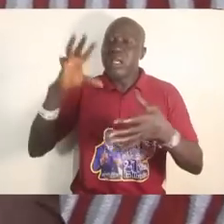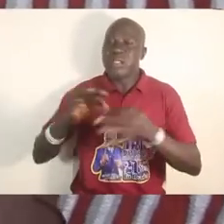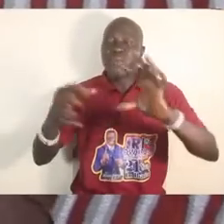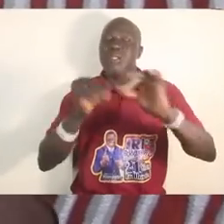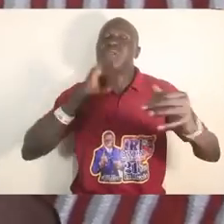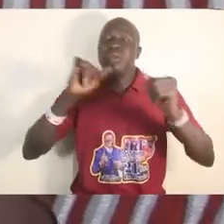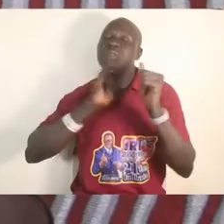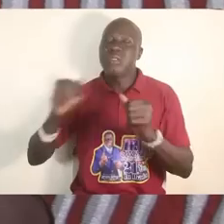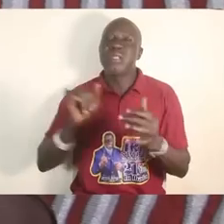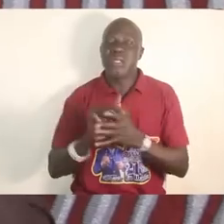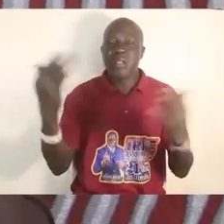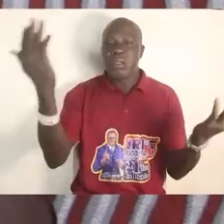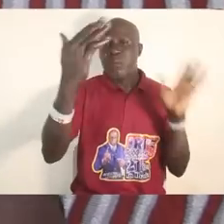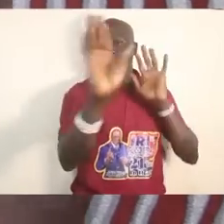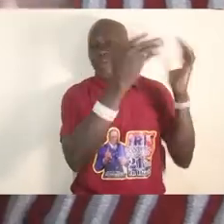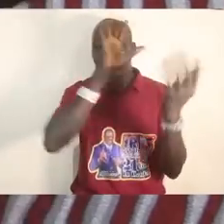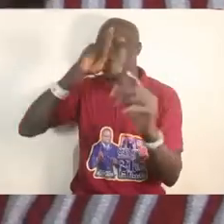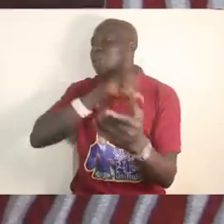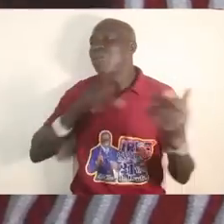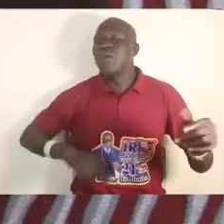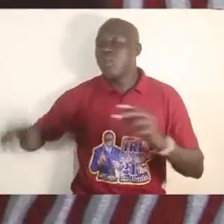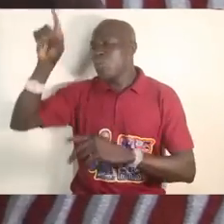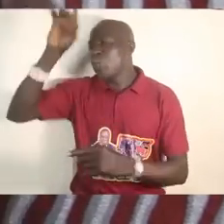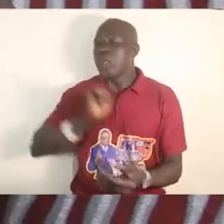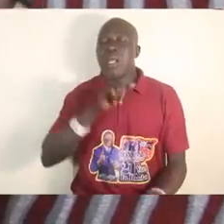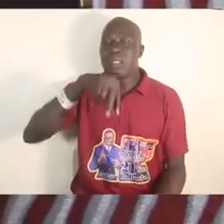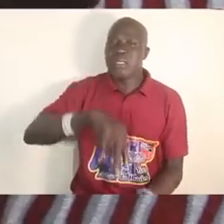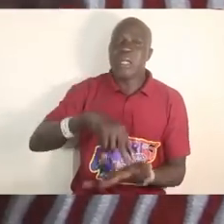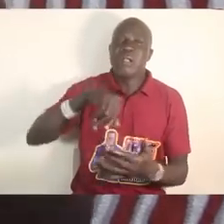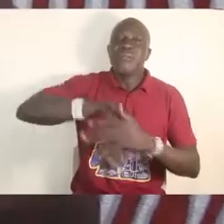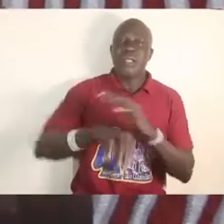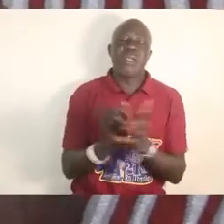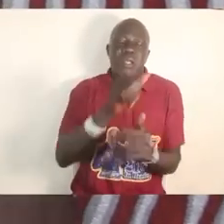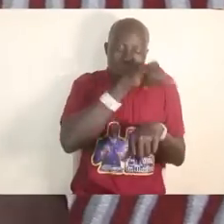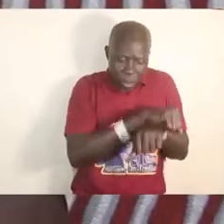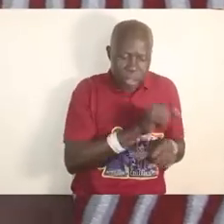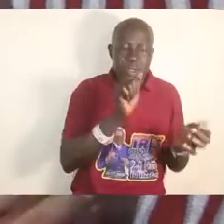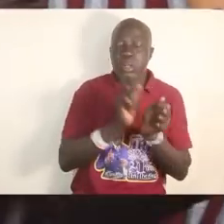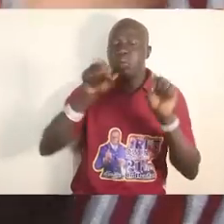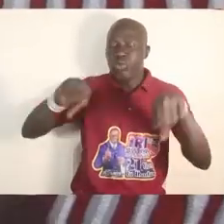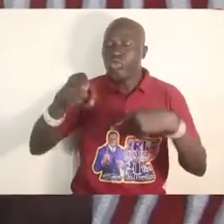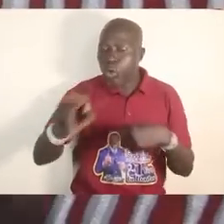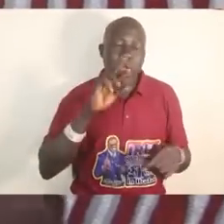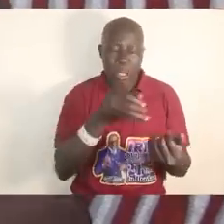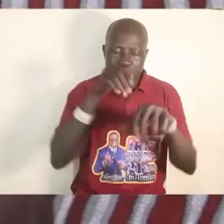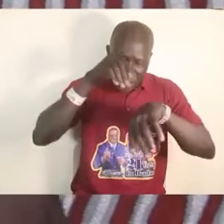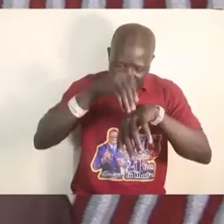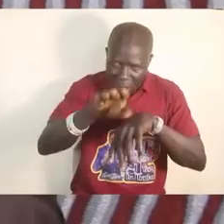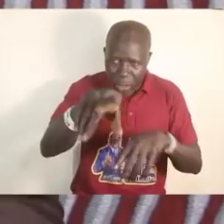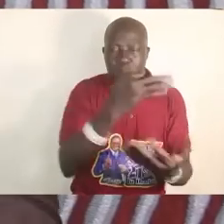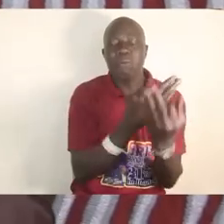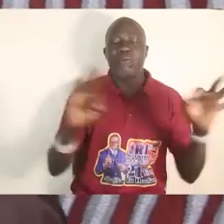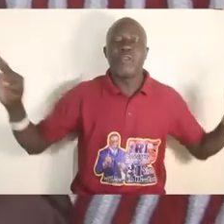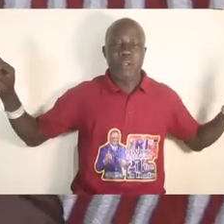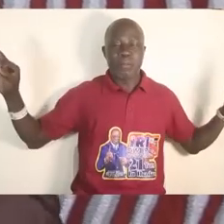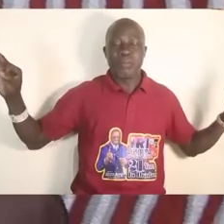rẹ̀ wà. My spirit lives. Níwájú Olúwa. Before the Lord. Ẹni tí èmi dúró. The one that I stand. Nínú ìgbèkùn tó wà yẹn. In the captivity you are. A tún wọ sílẹ̀. Amen. You